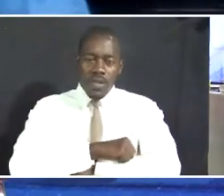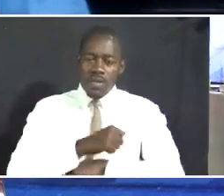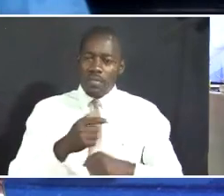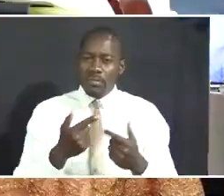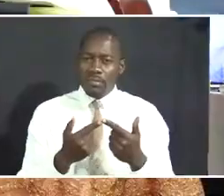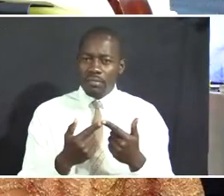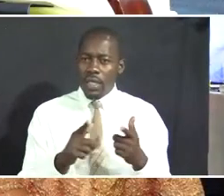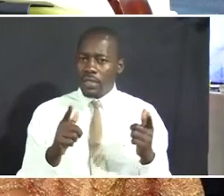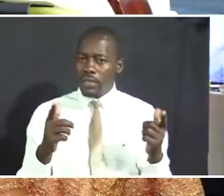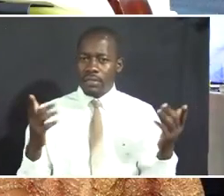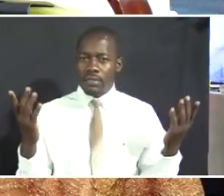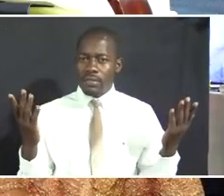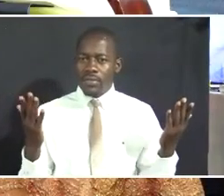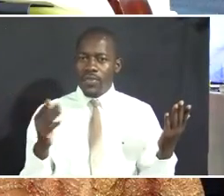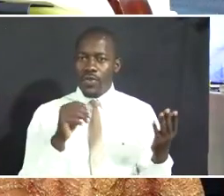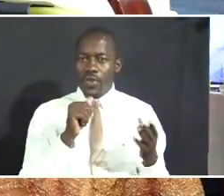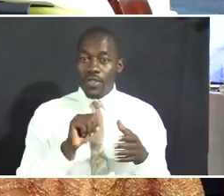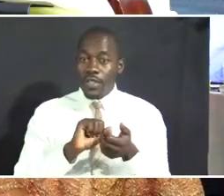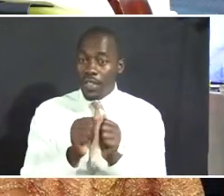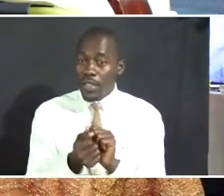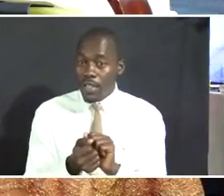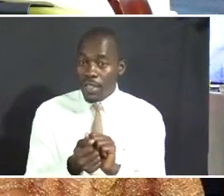Adventist because you are attending